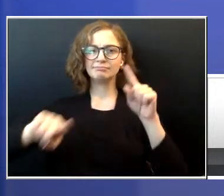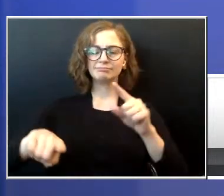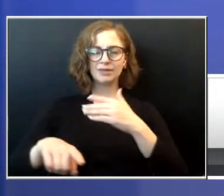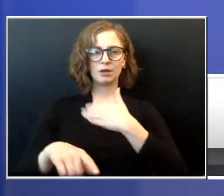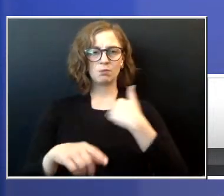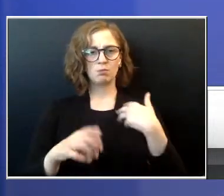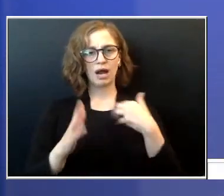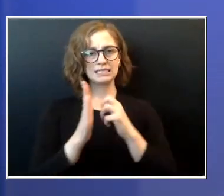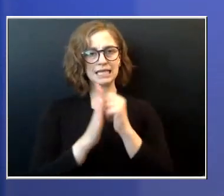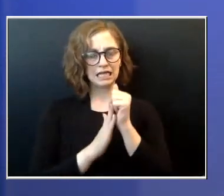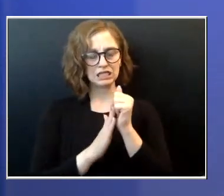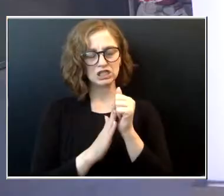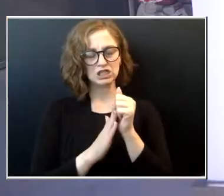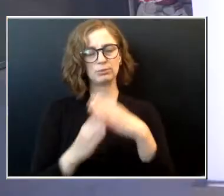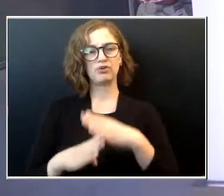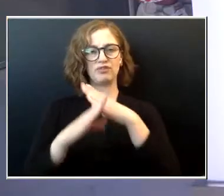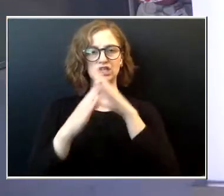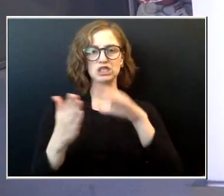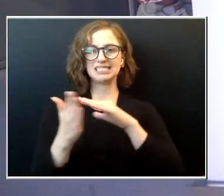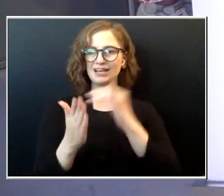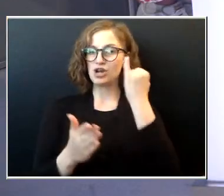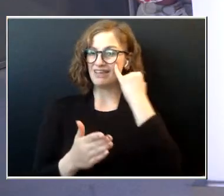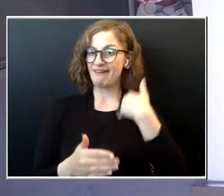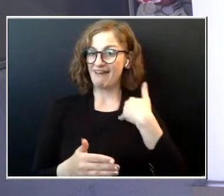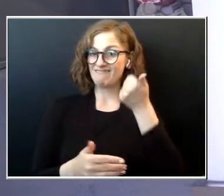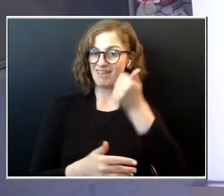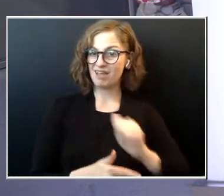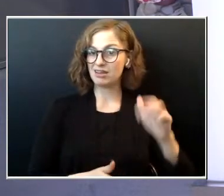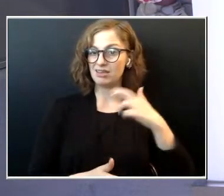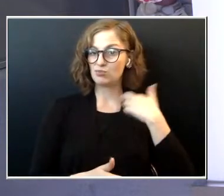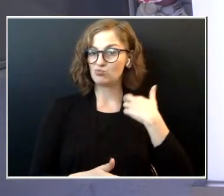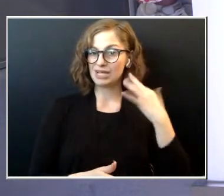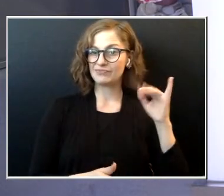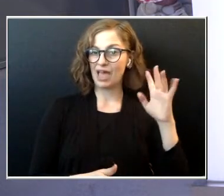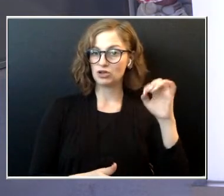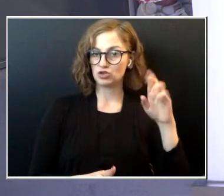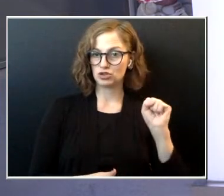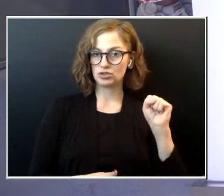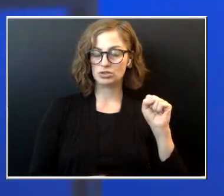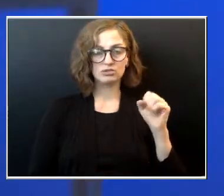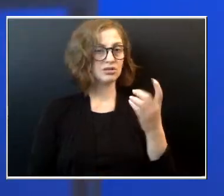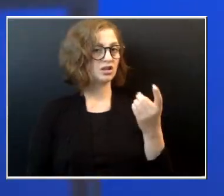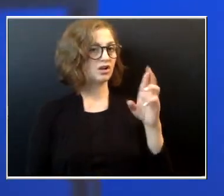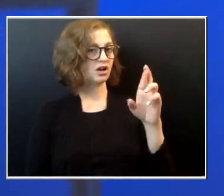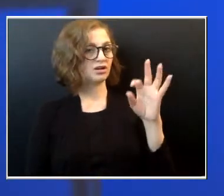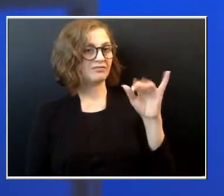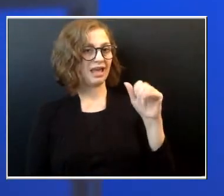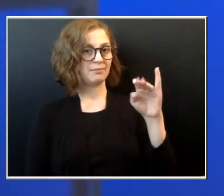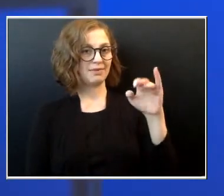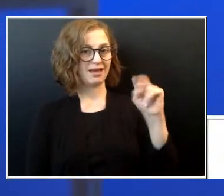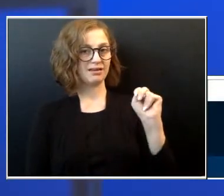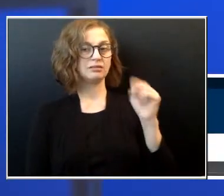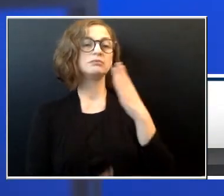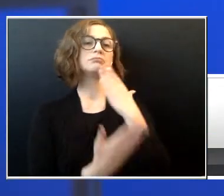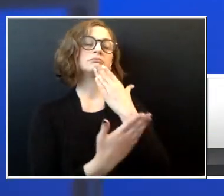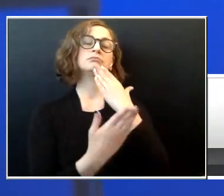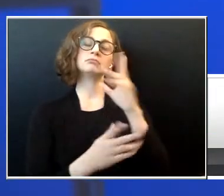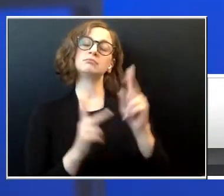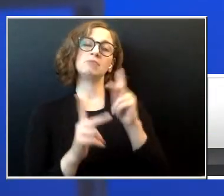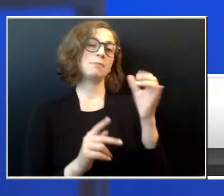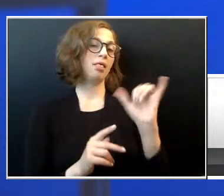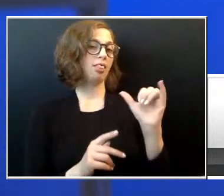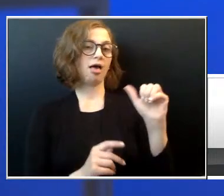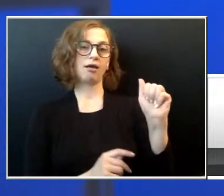do have risk factors. Dr. Fabian? I would very much like to thank people like Amanda